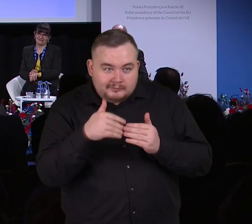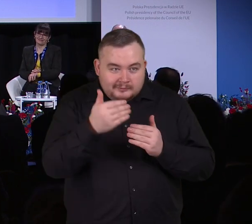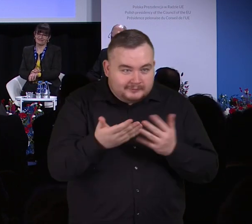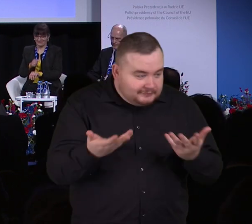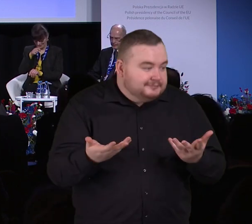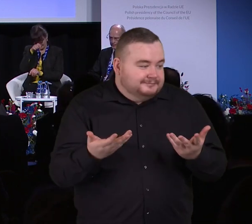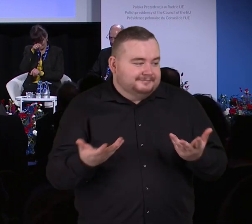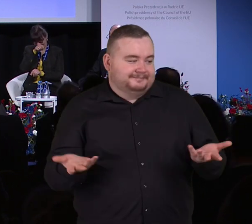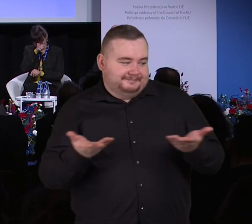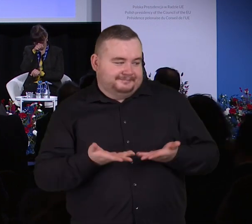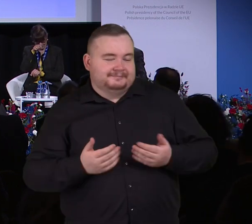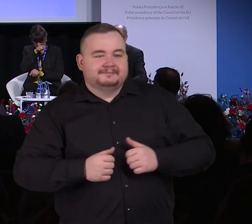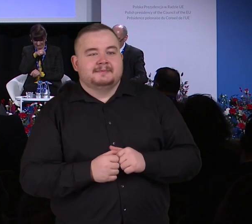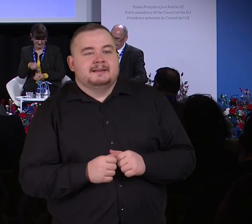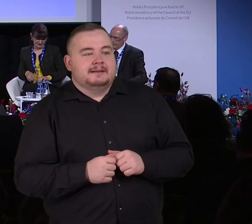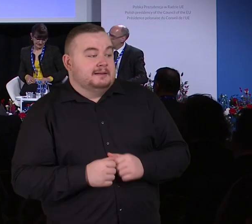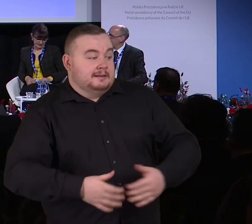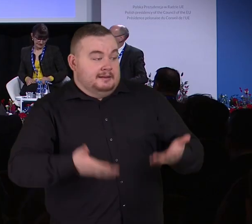switch here.